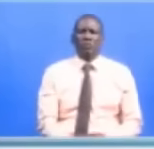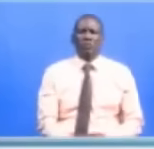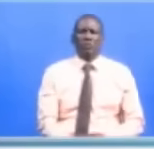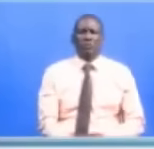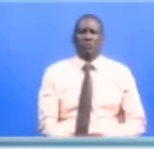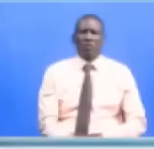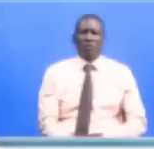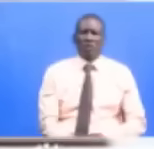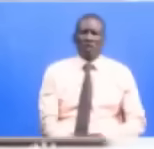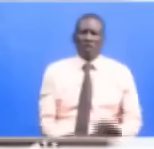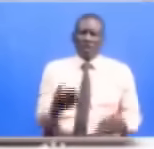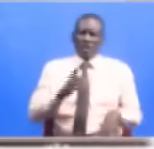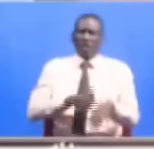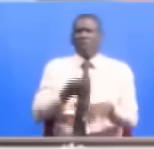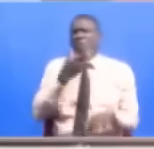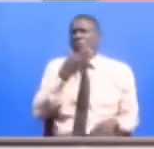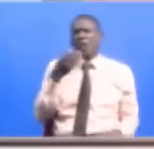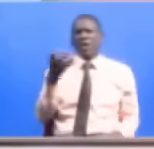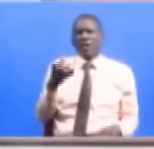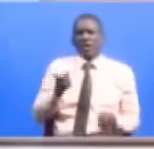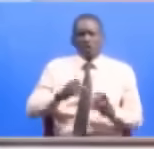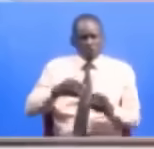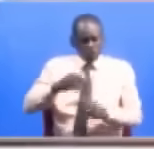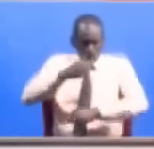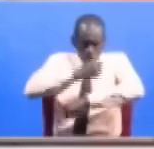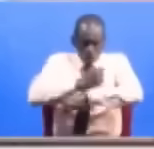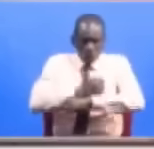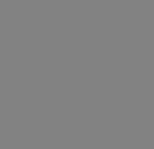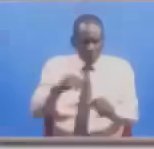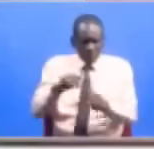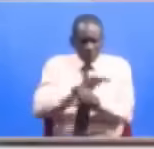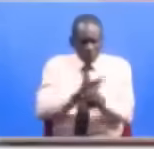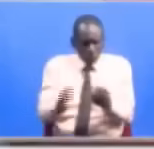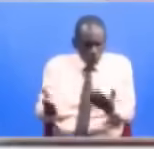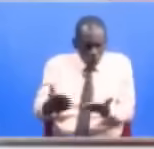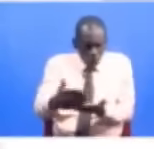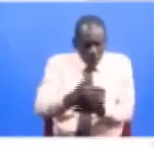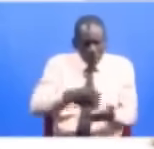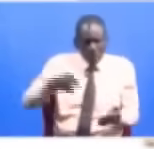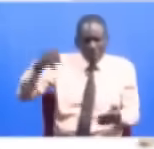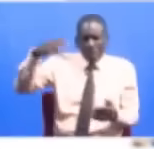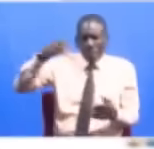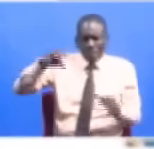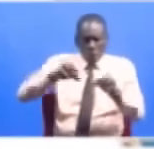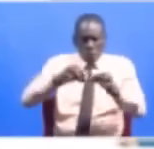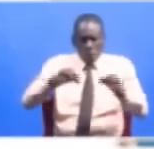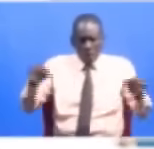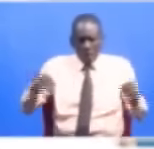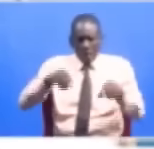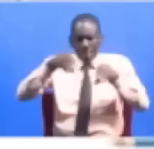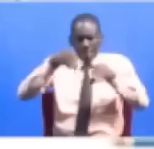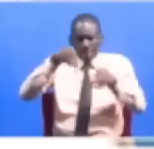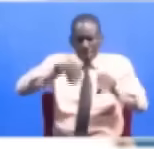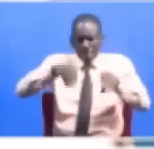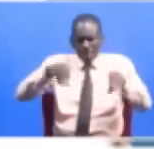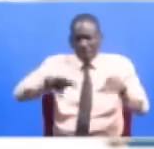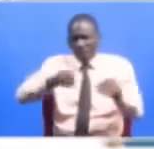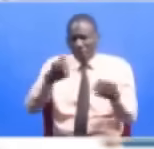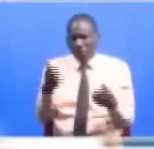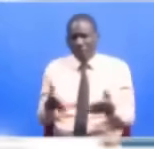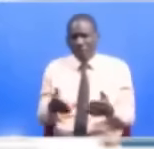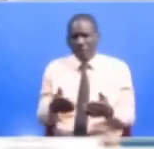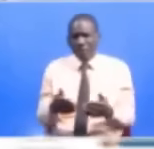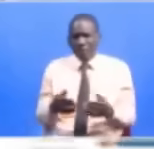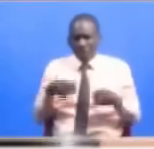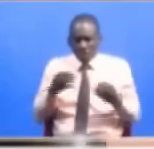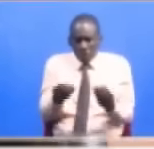Whenever Jimkim Mwendwa is not studying, he's busy collecting electrical wires, batteries and magnets with the aim of sorting